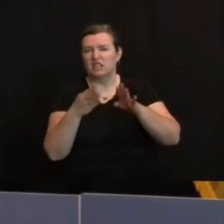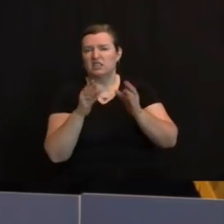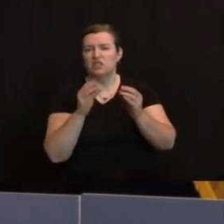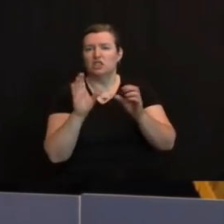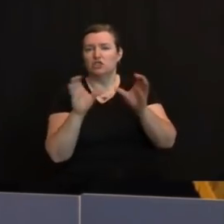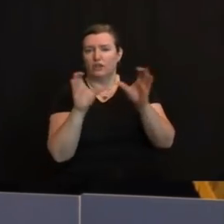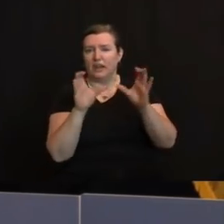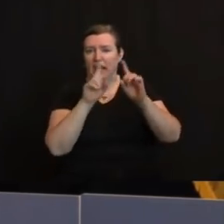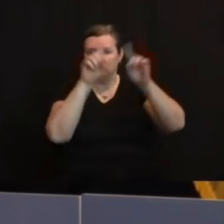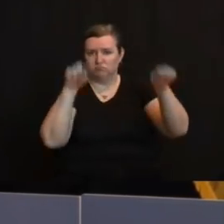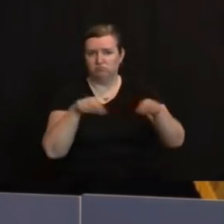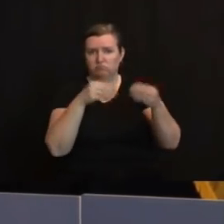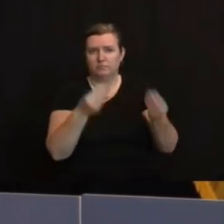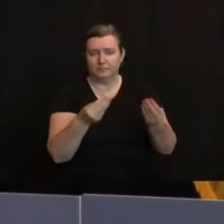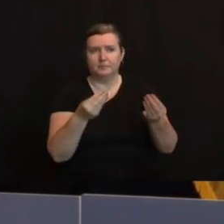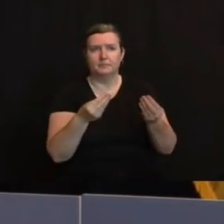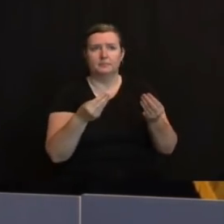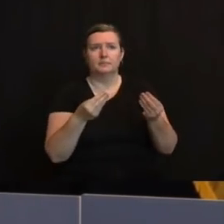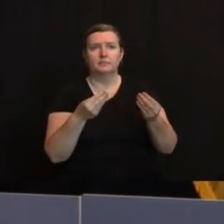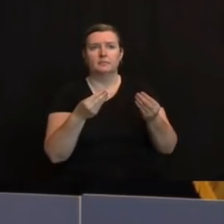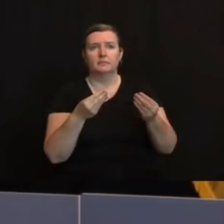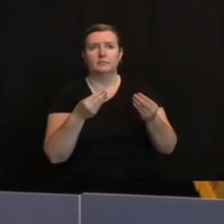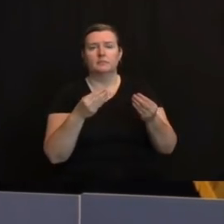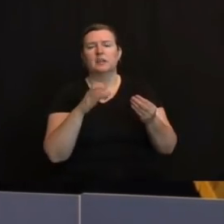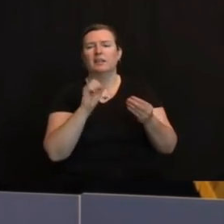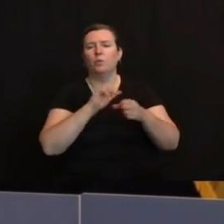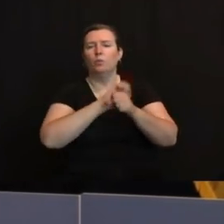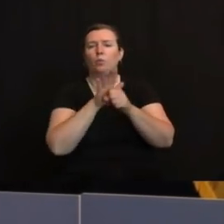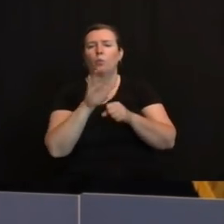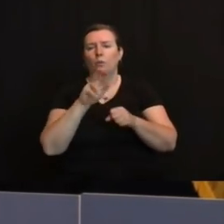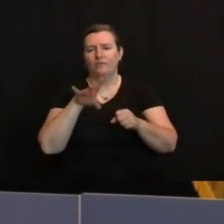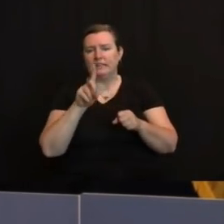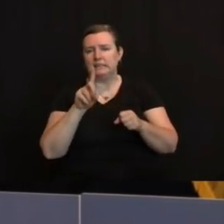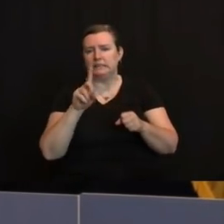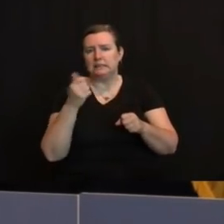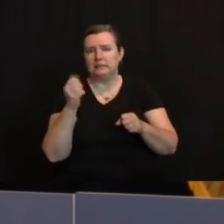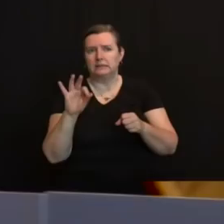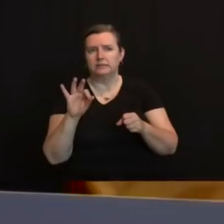are what is being searched for on the death certificates when we look.